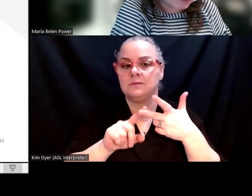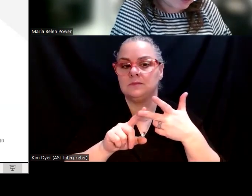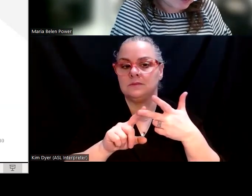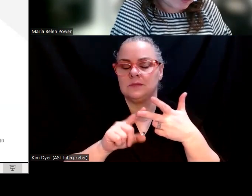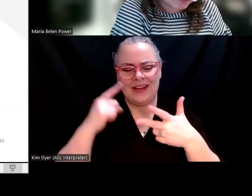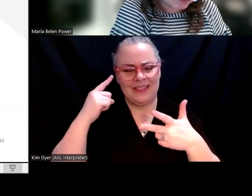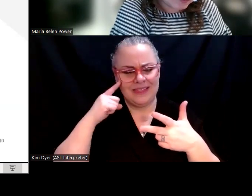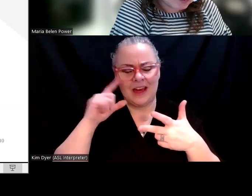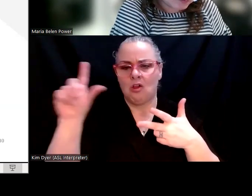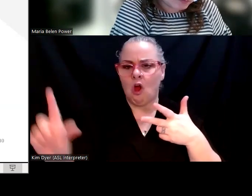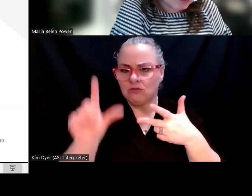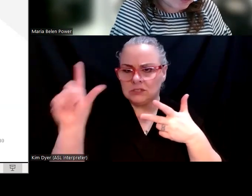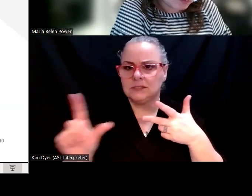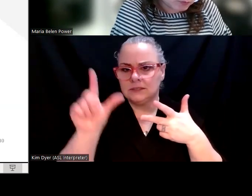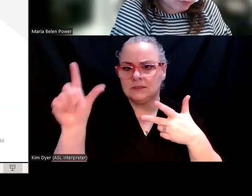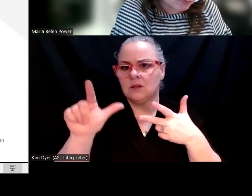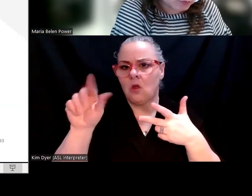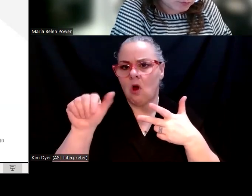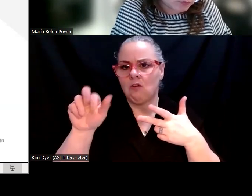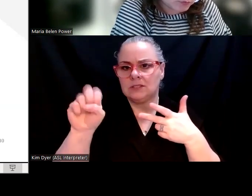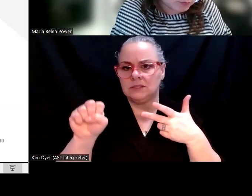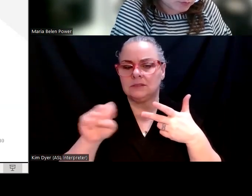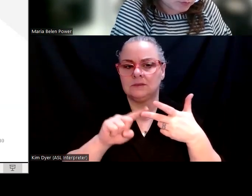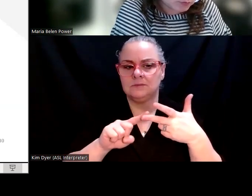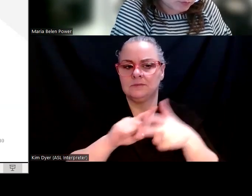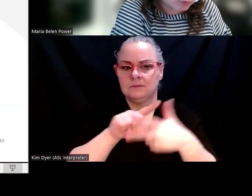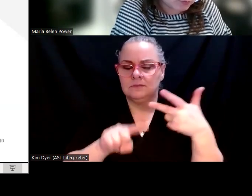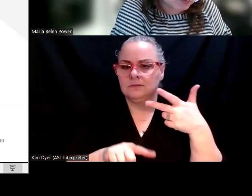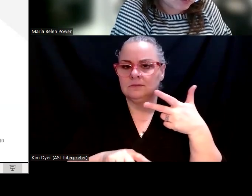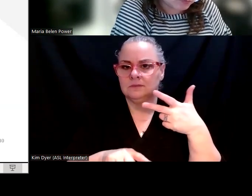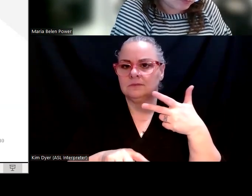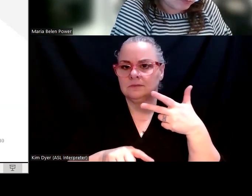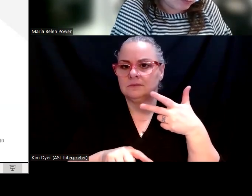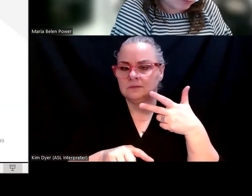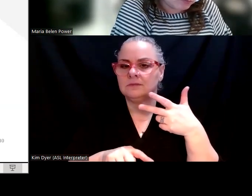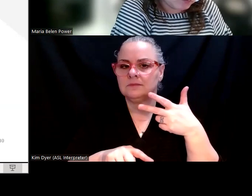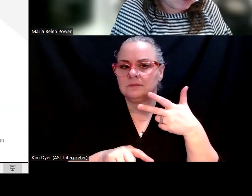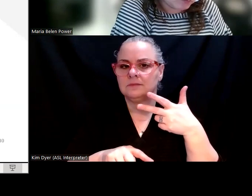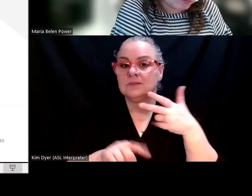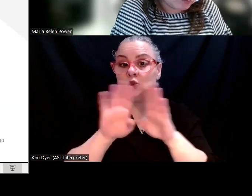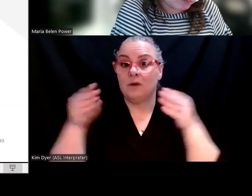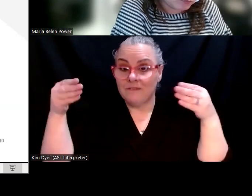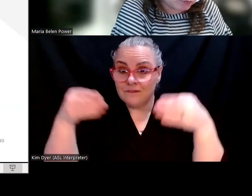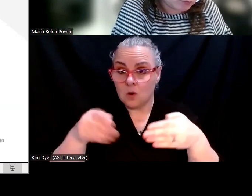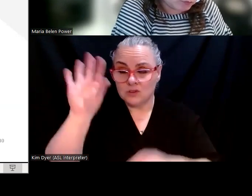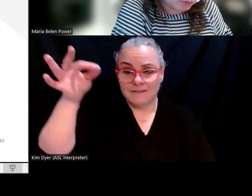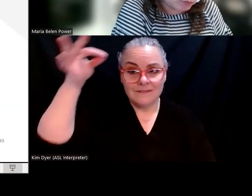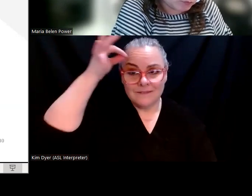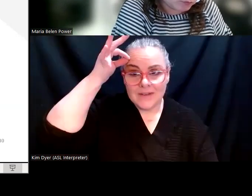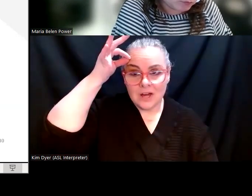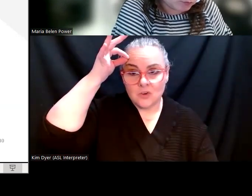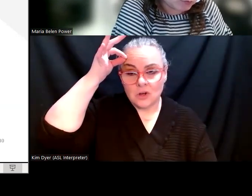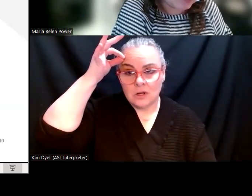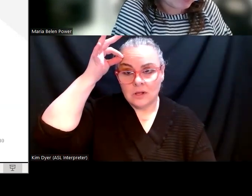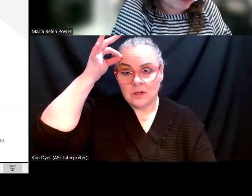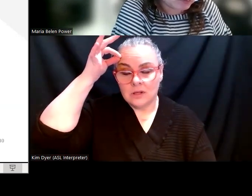I think Lawrence as a part of a focus on federally subsidized